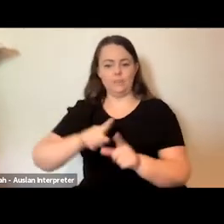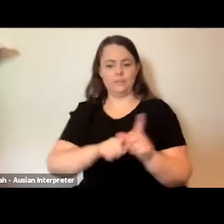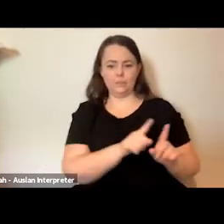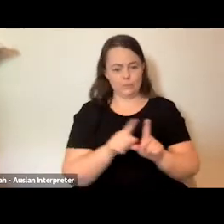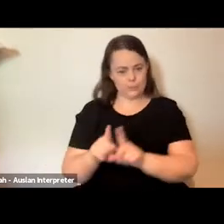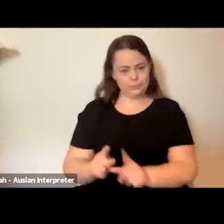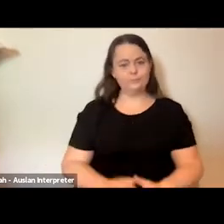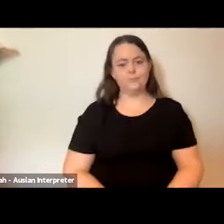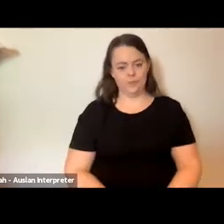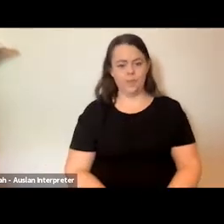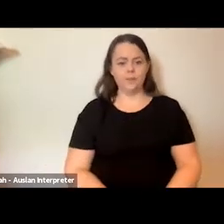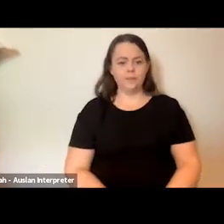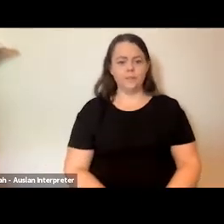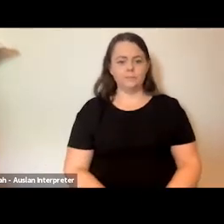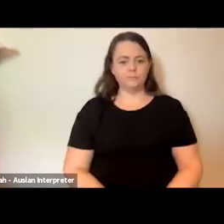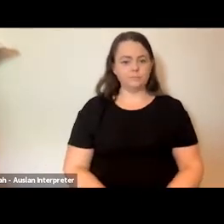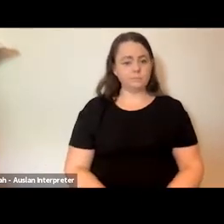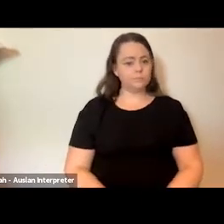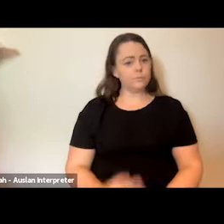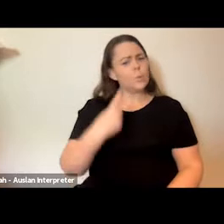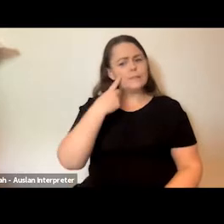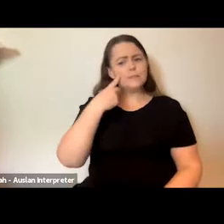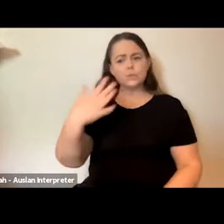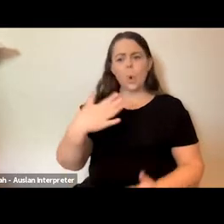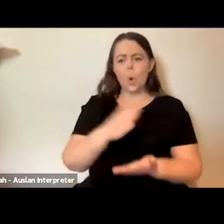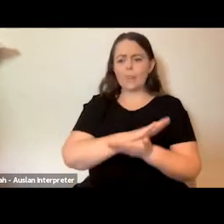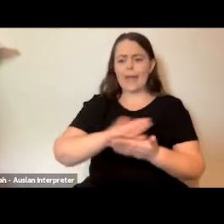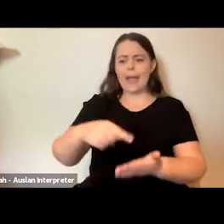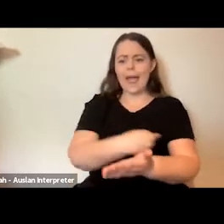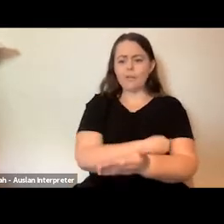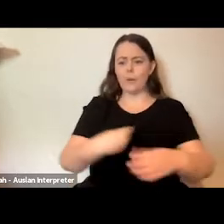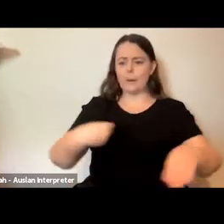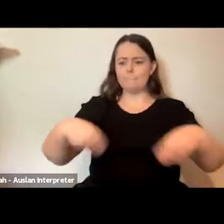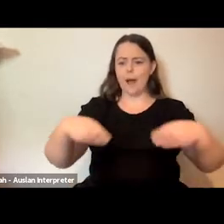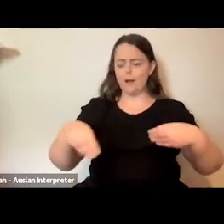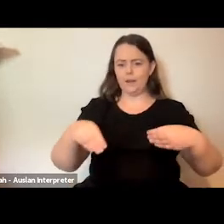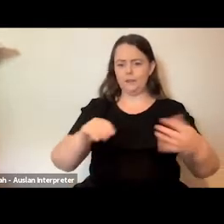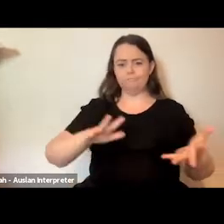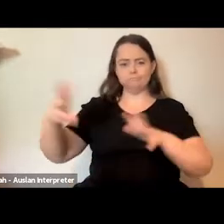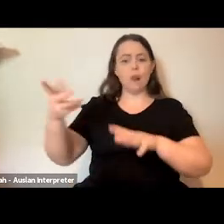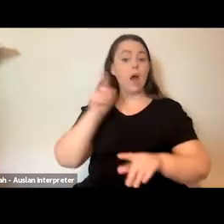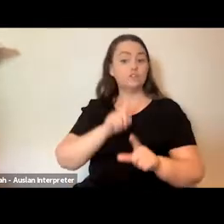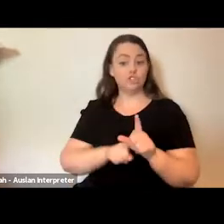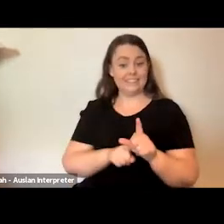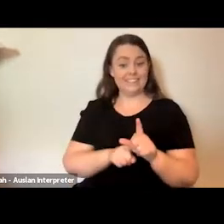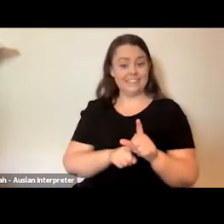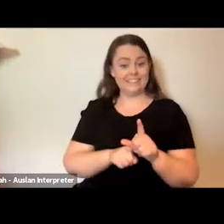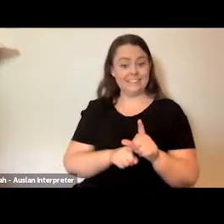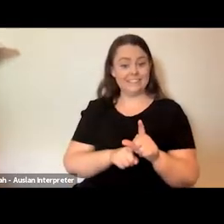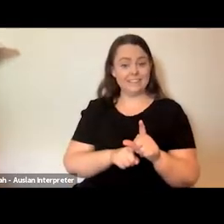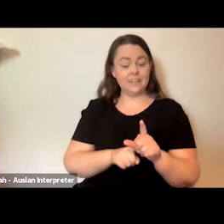So as I mentioned, we did also see a disruption to the heroin market last year. And again, it seems like that's kind of partially